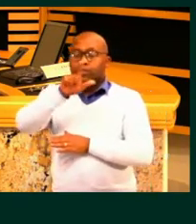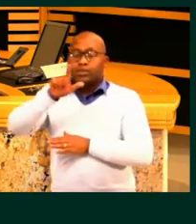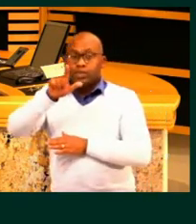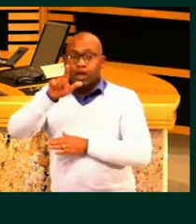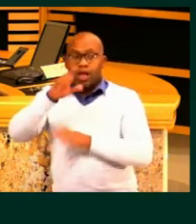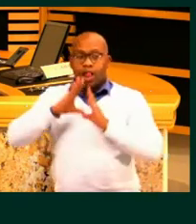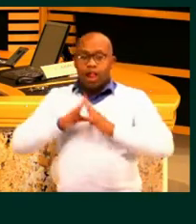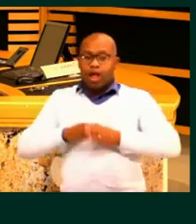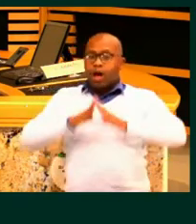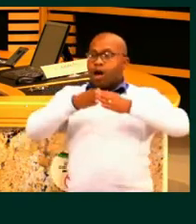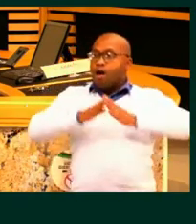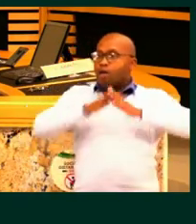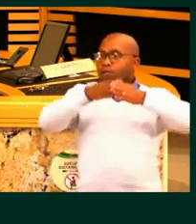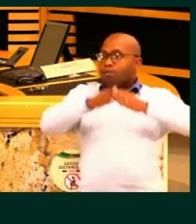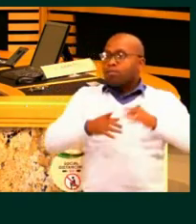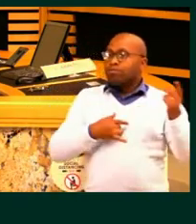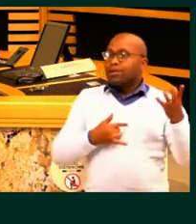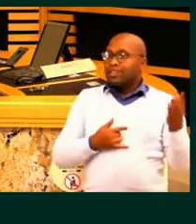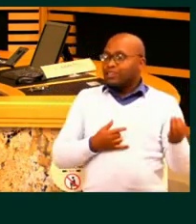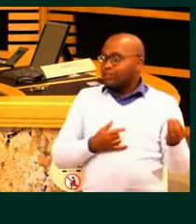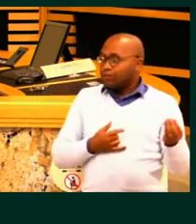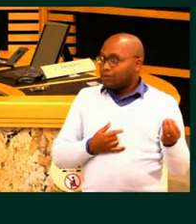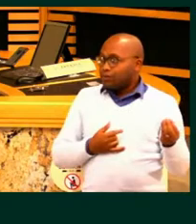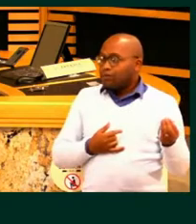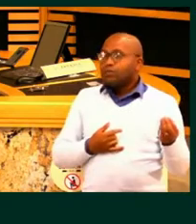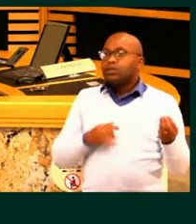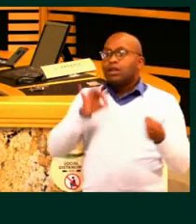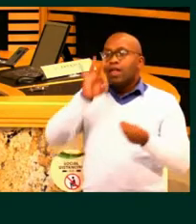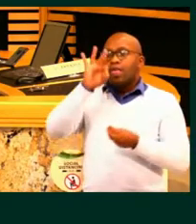with 30,000 Matrix